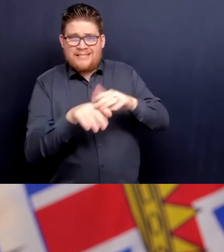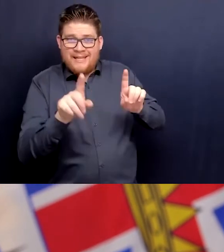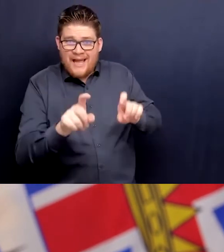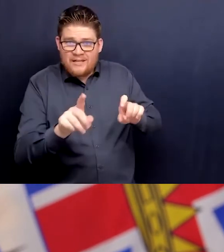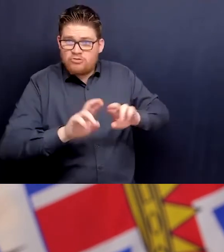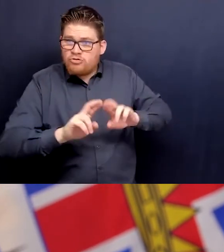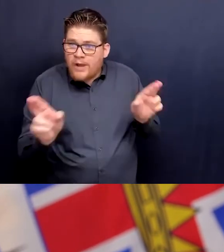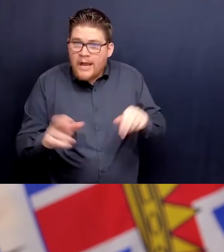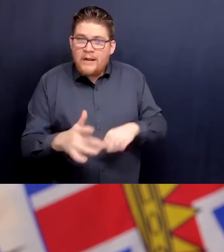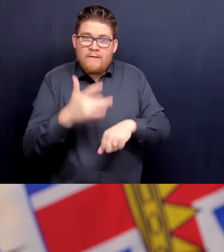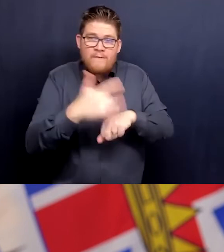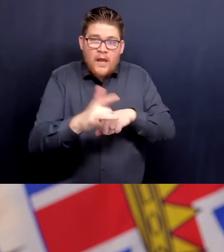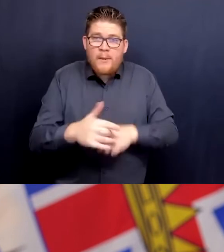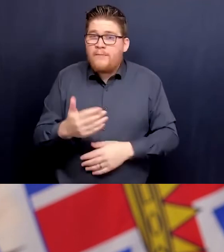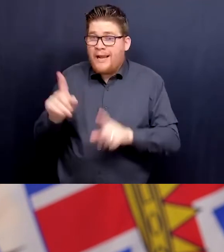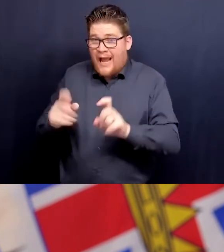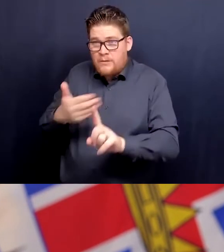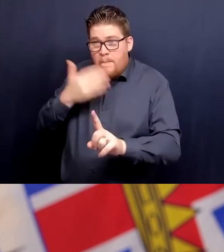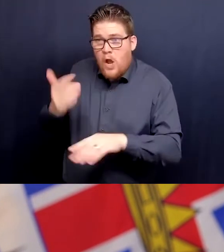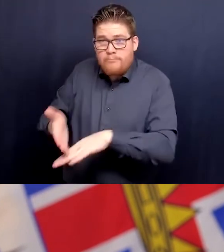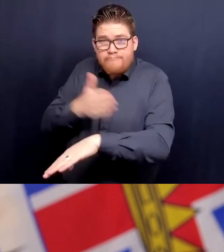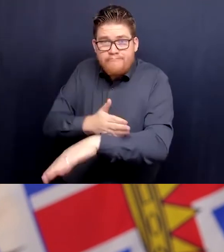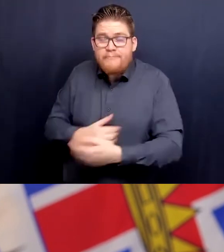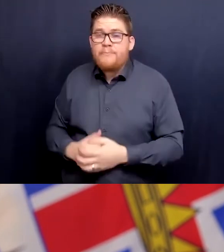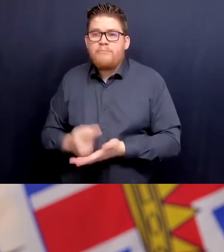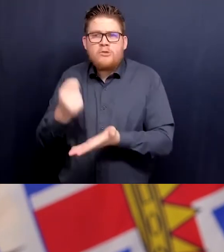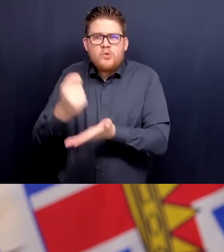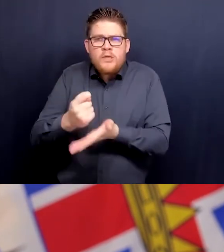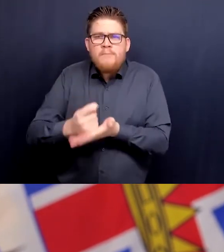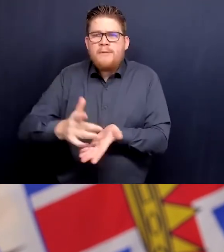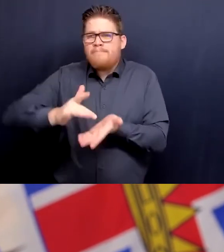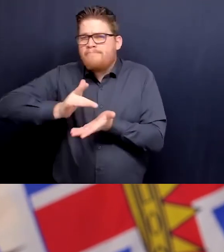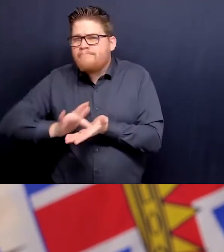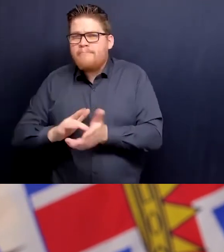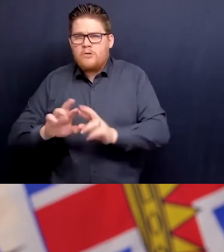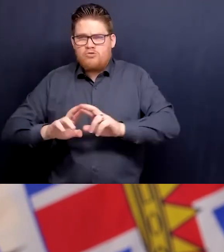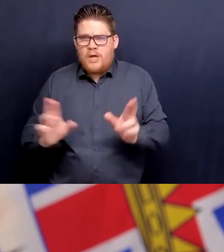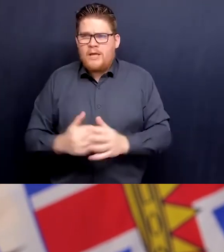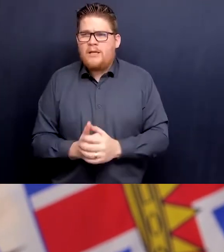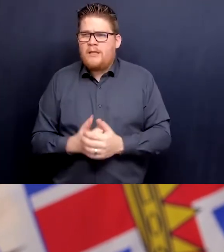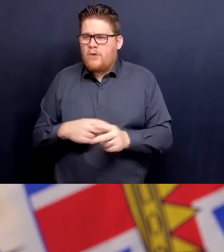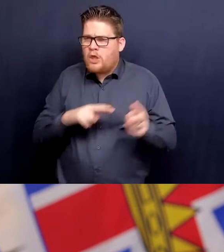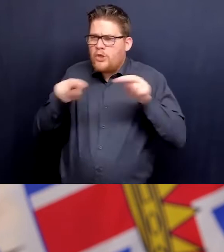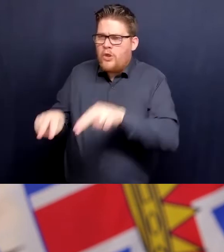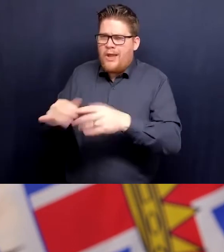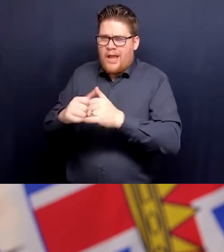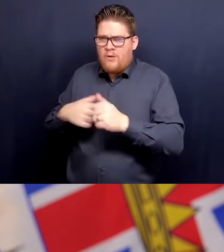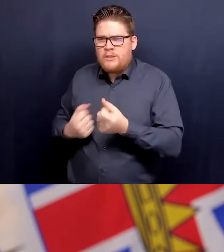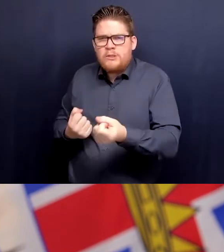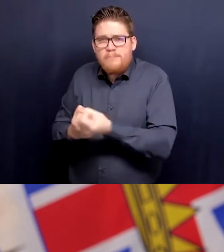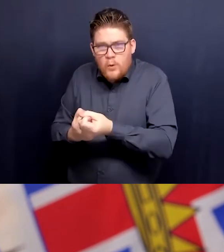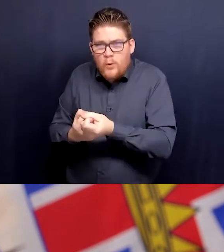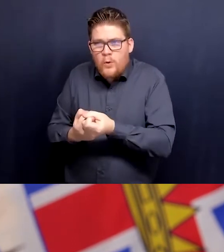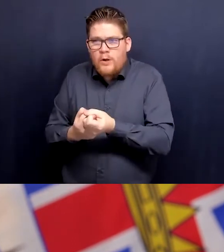those are all things that we need to focus on, and we need to look at as well, how do we support behaviors? We've learned things